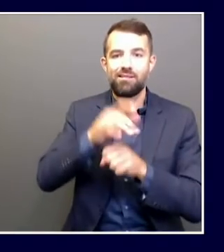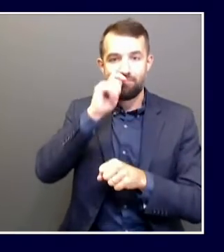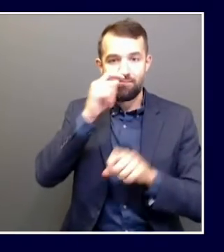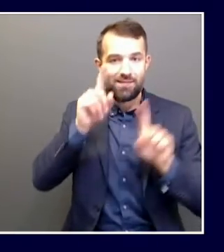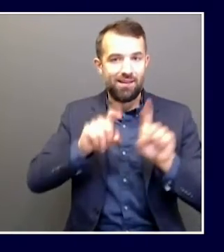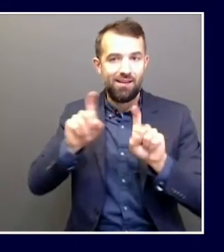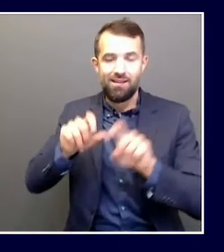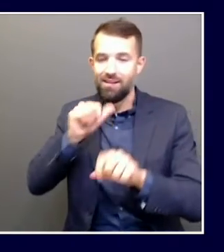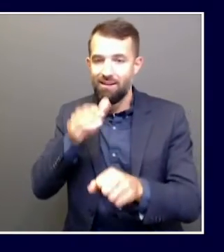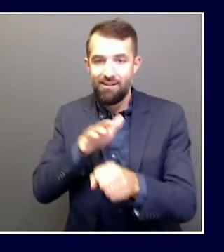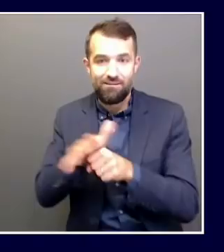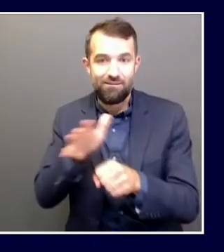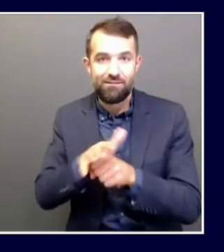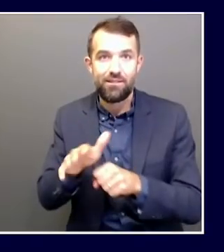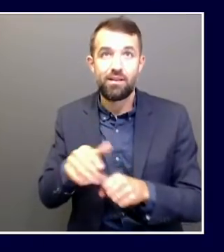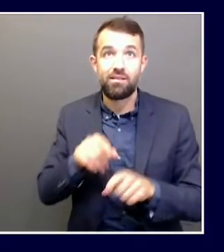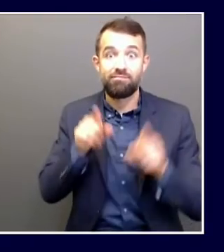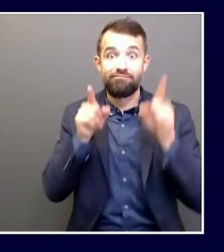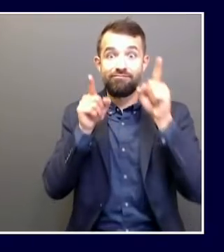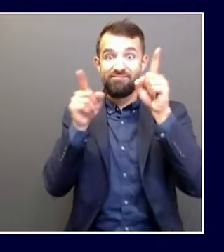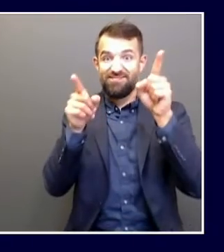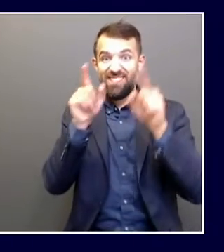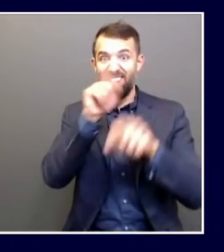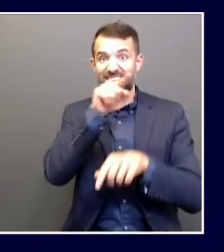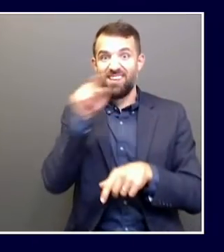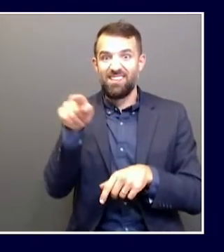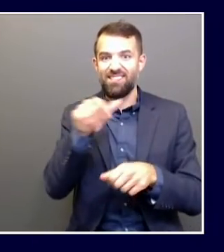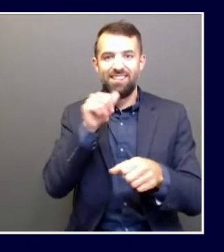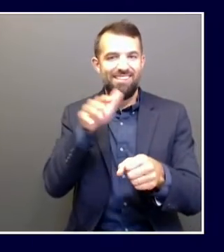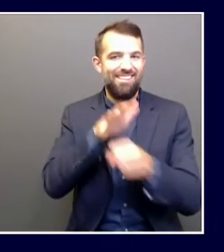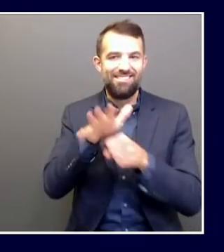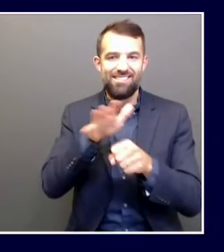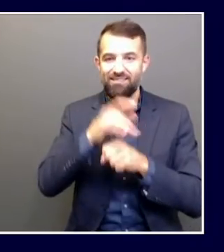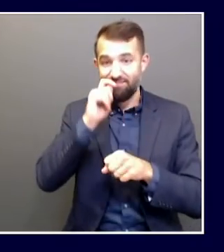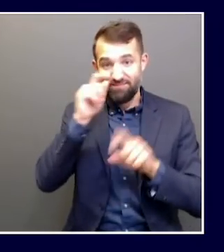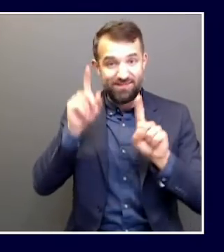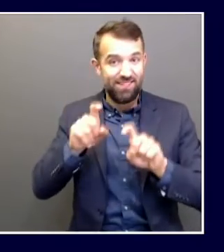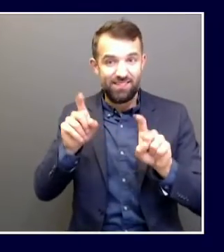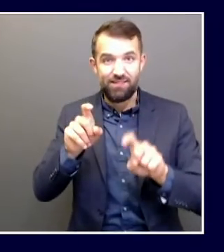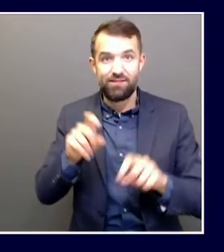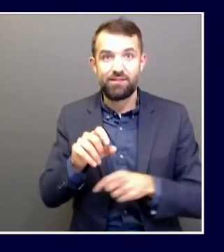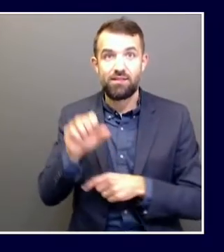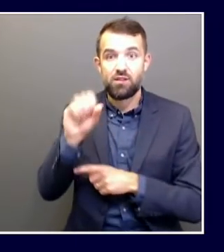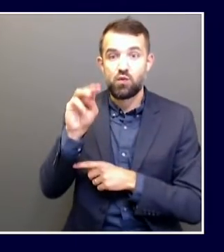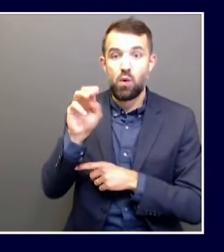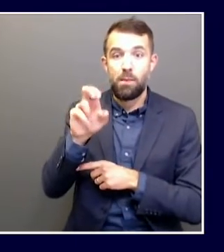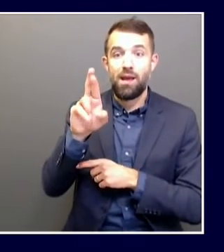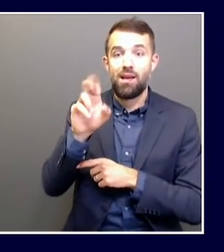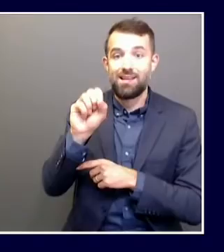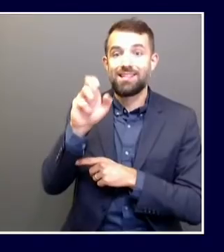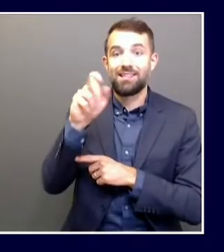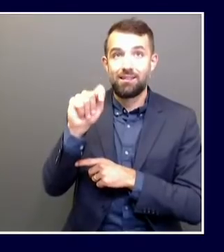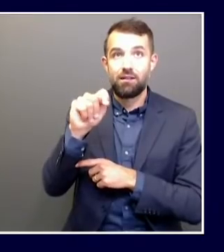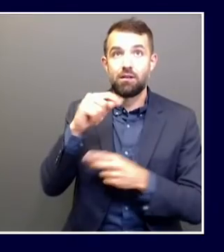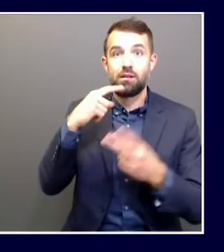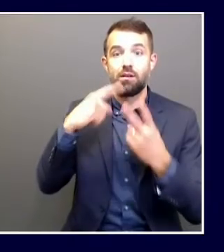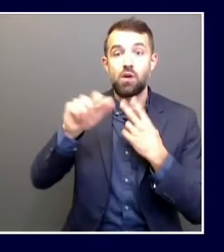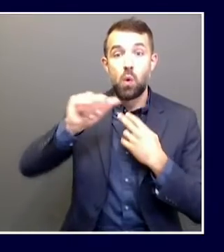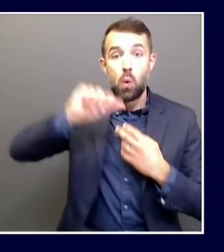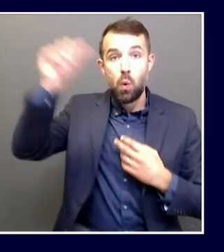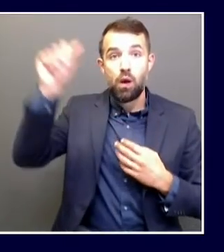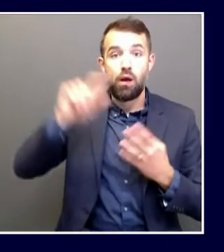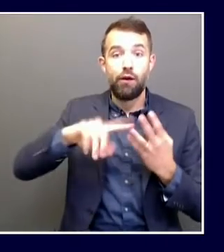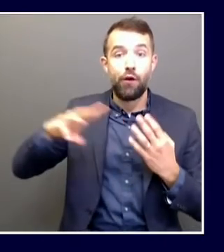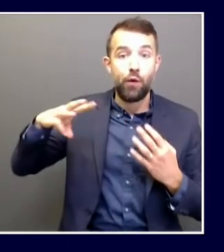those counties, Somerset, Aroostook, Washington, Piscataquis, where the positivity rates are a good bit higher,